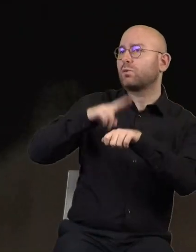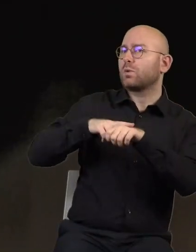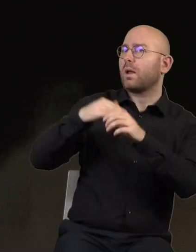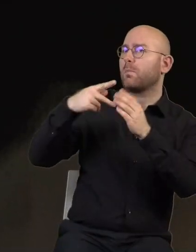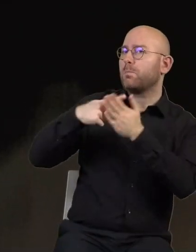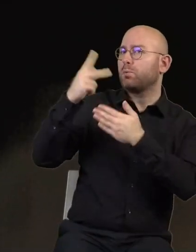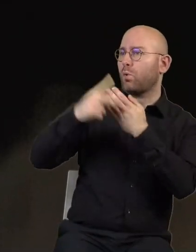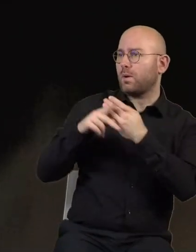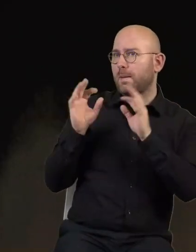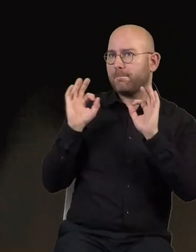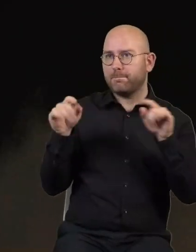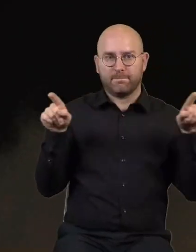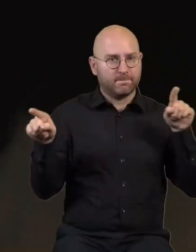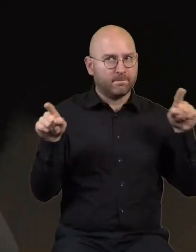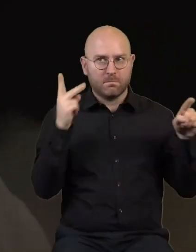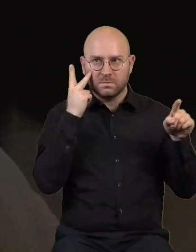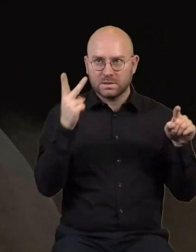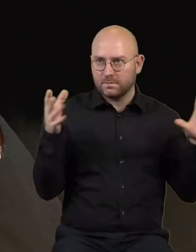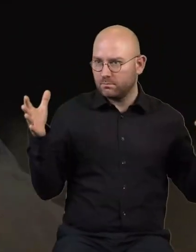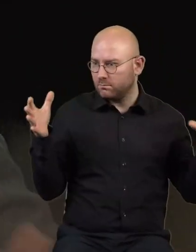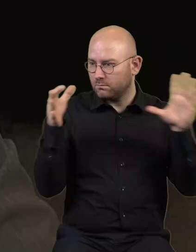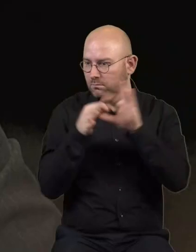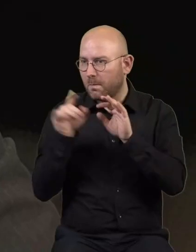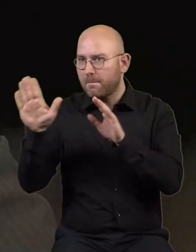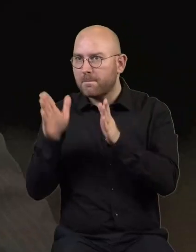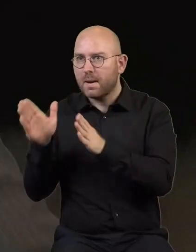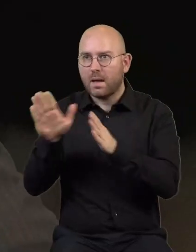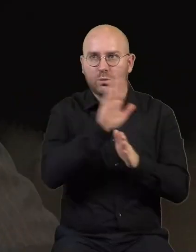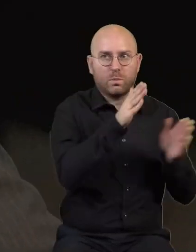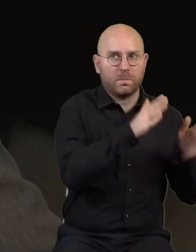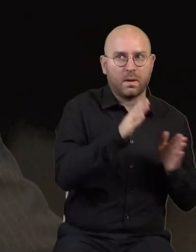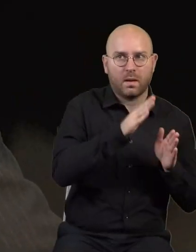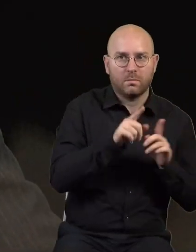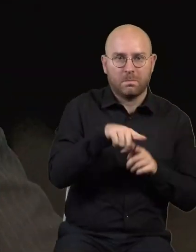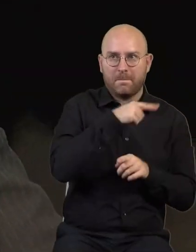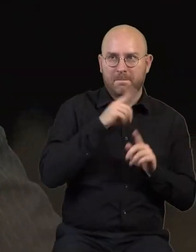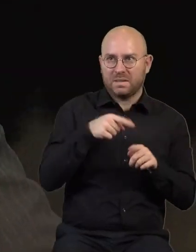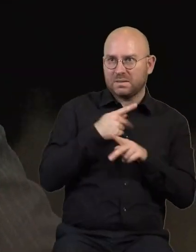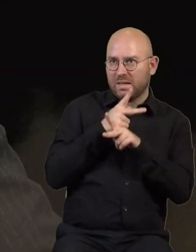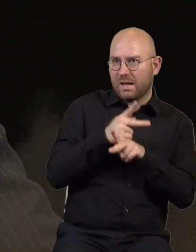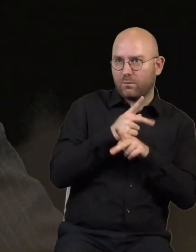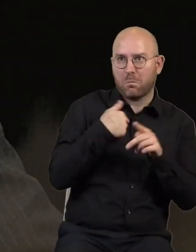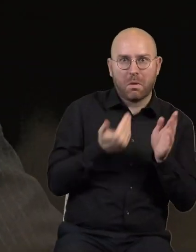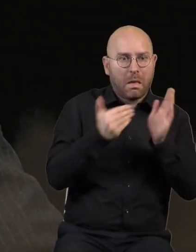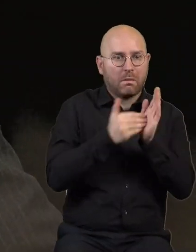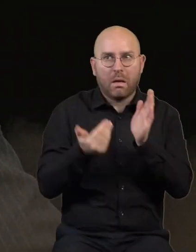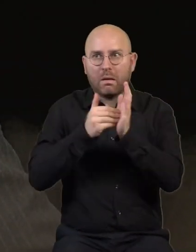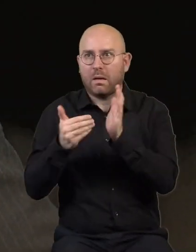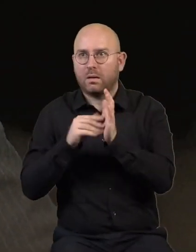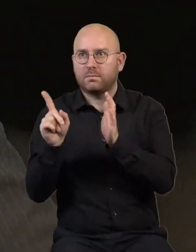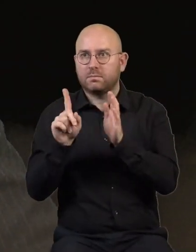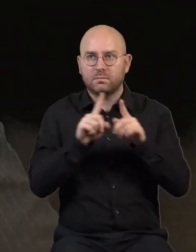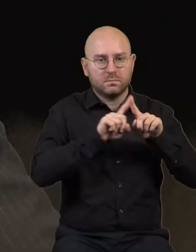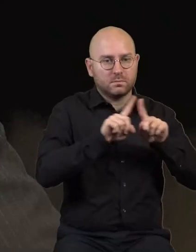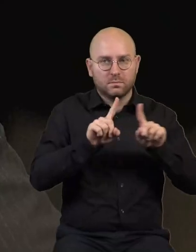double efforts. And on the other side, for connectivity that we've been saying here and we've mentioning here, in